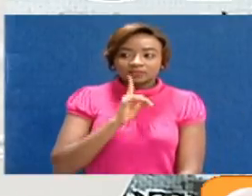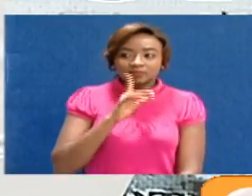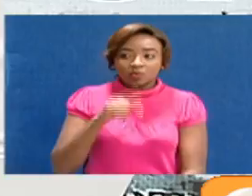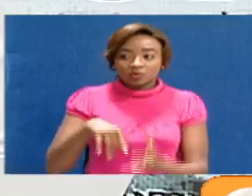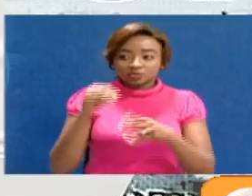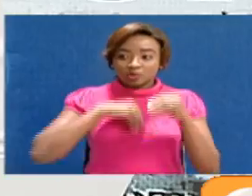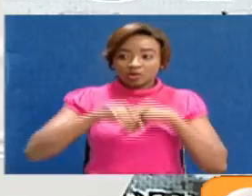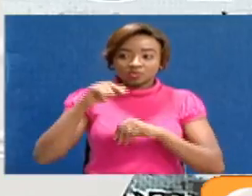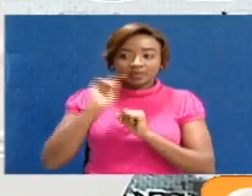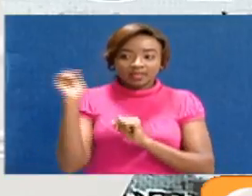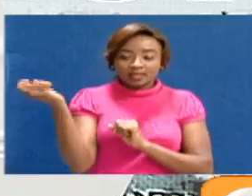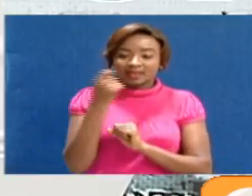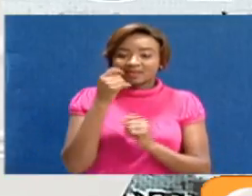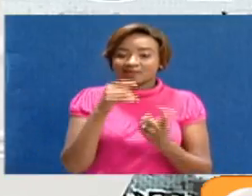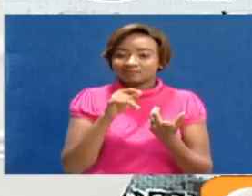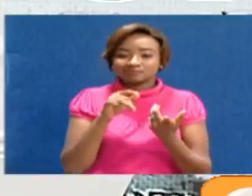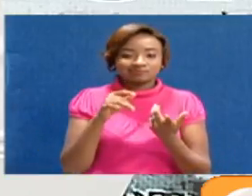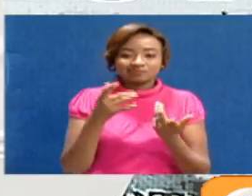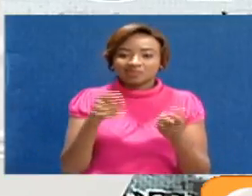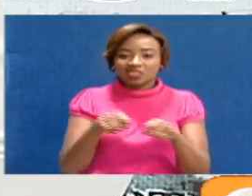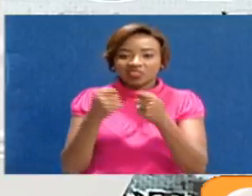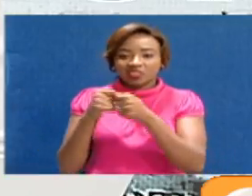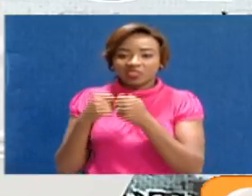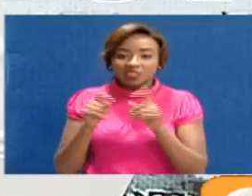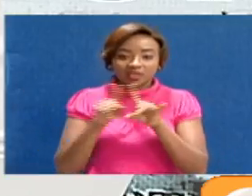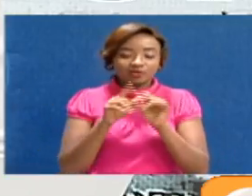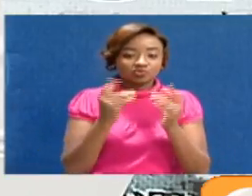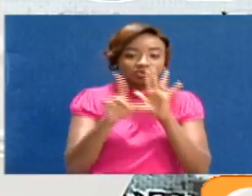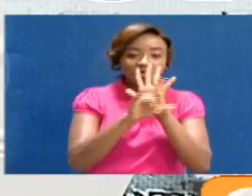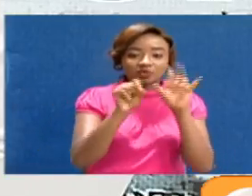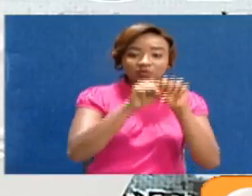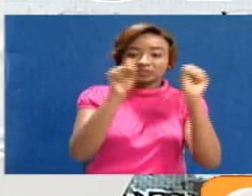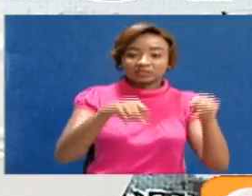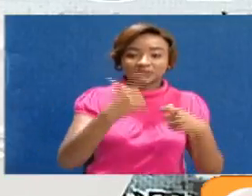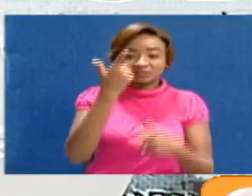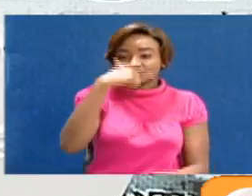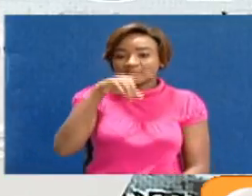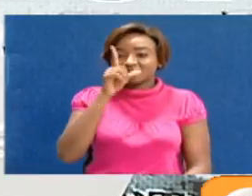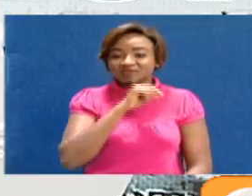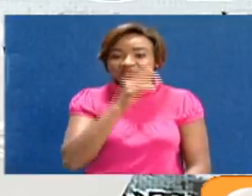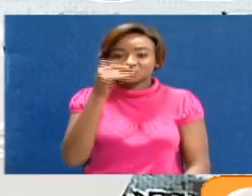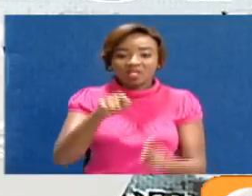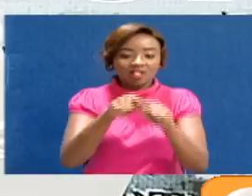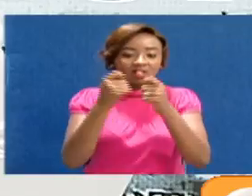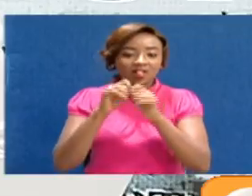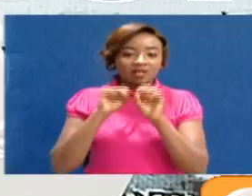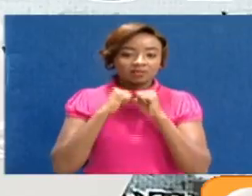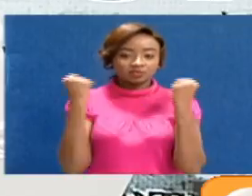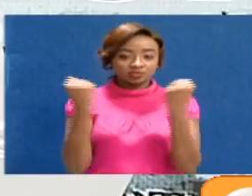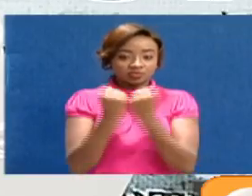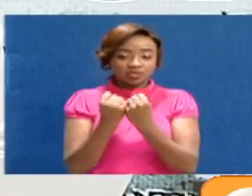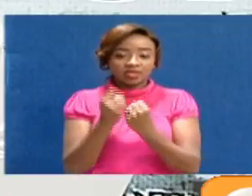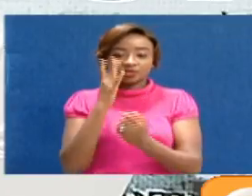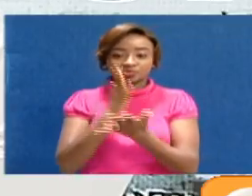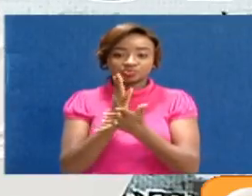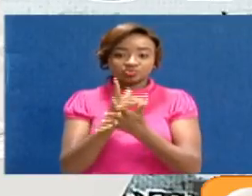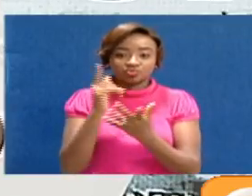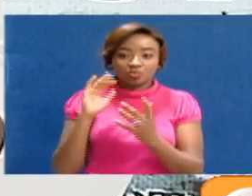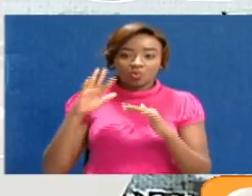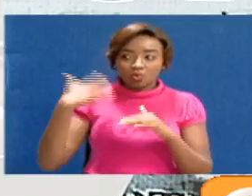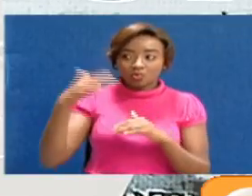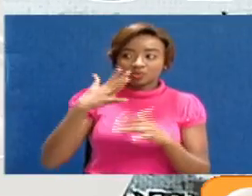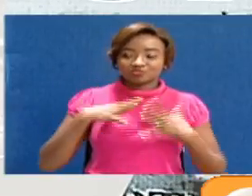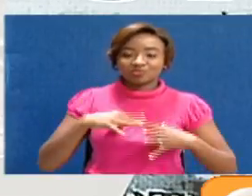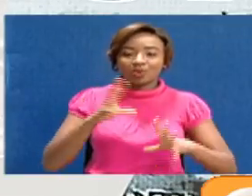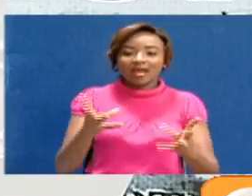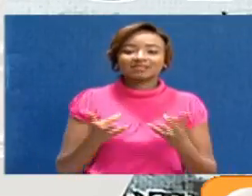politicized issue and the legal system is blind to procedural procurement laws that are skewed by design. Socially, it has equally been accepted as